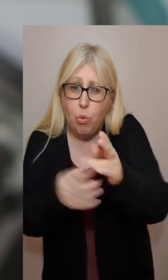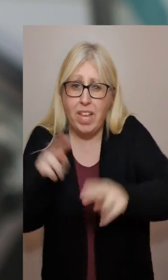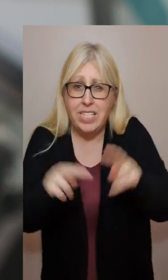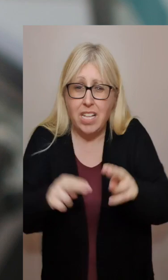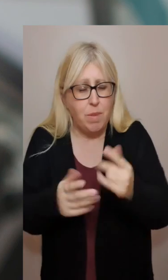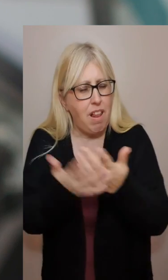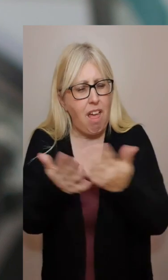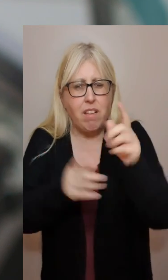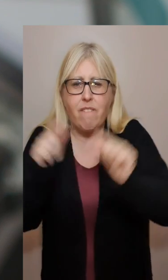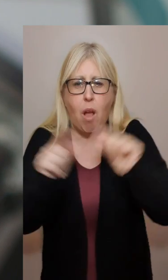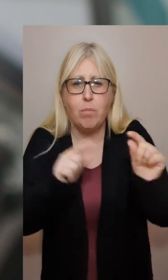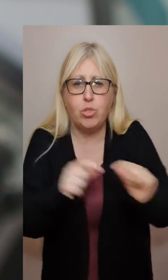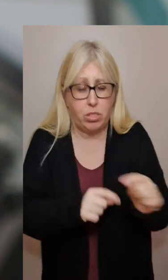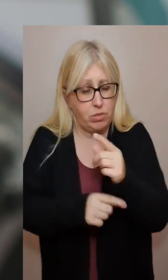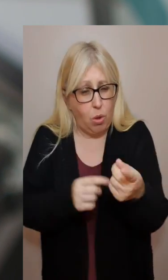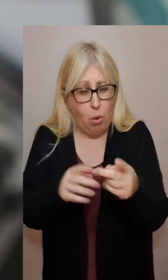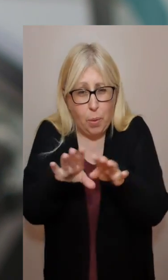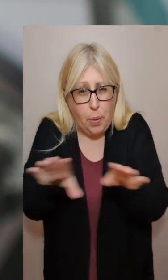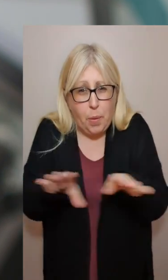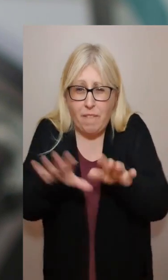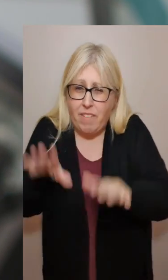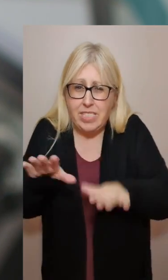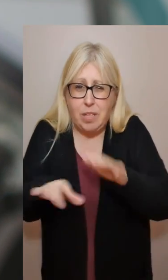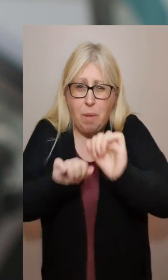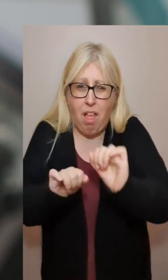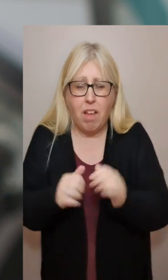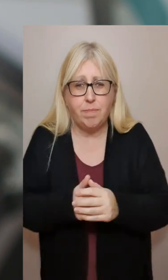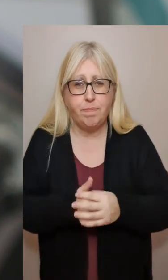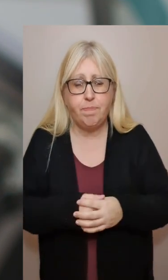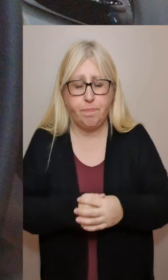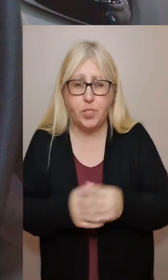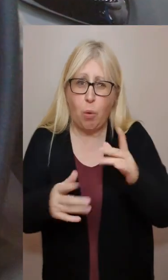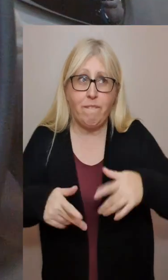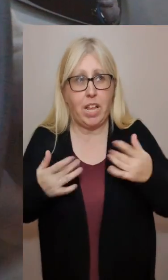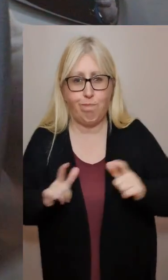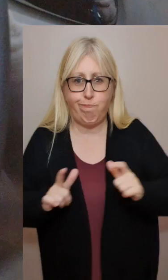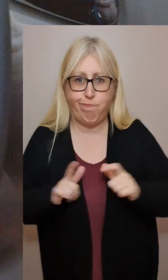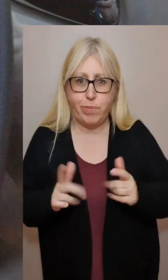options so it can be the closest possible fit to you so you feel comfortable during the assessment.